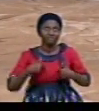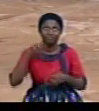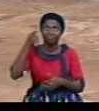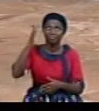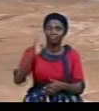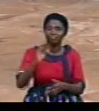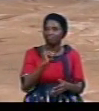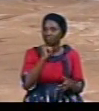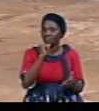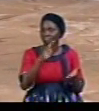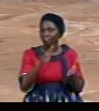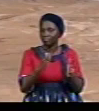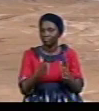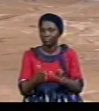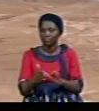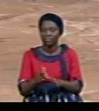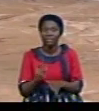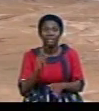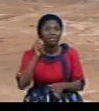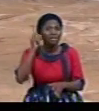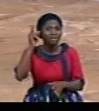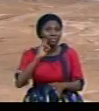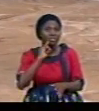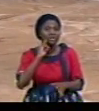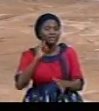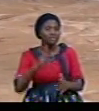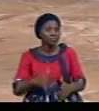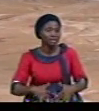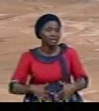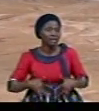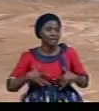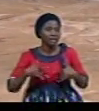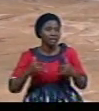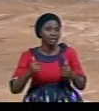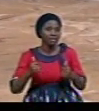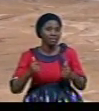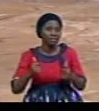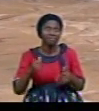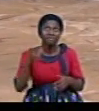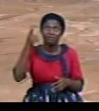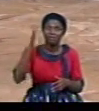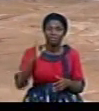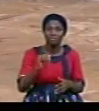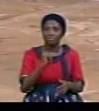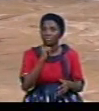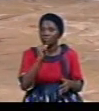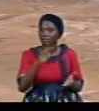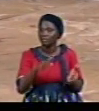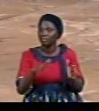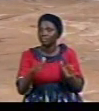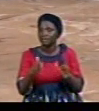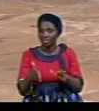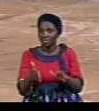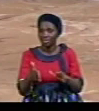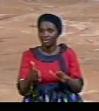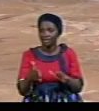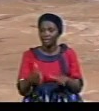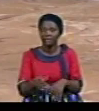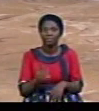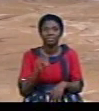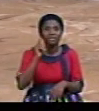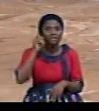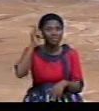God's not dead he's alive God's Not